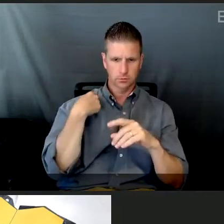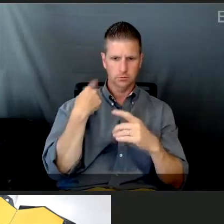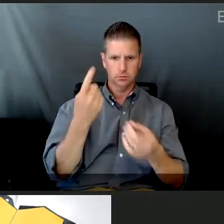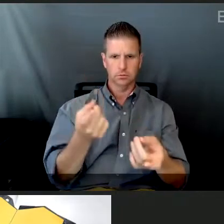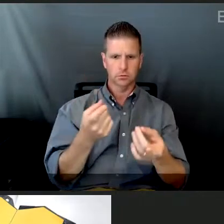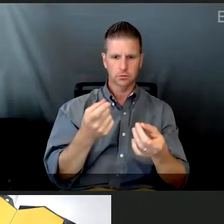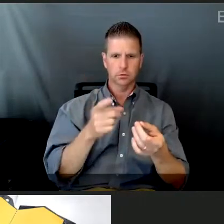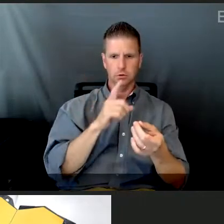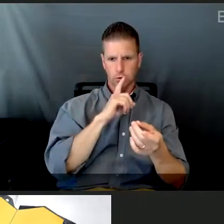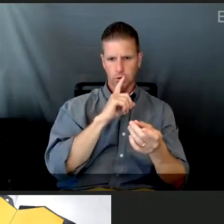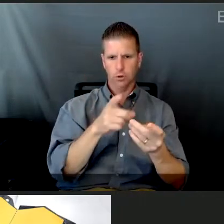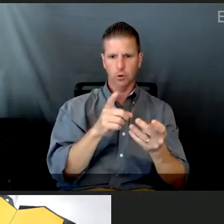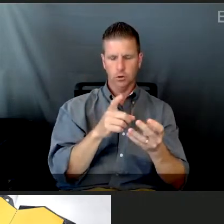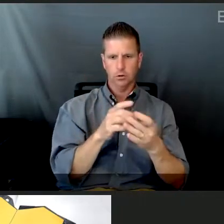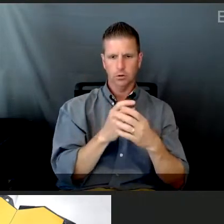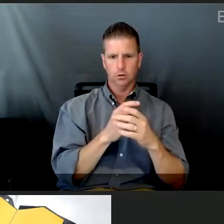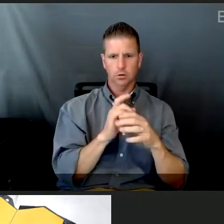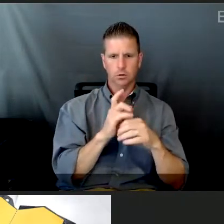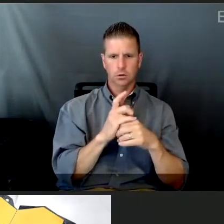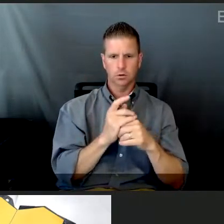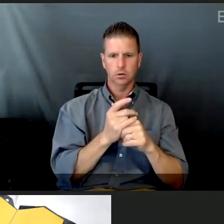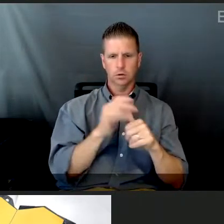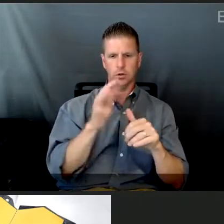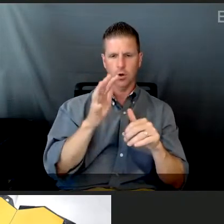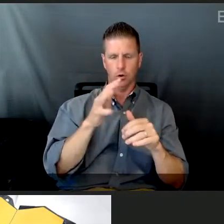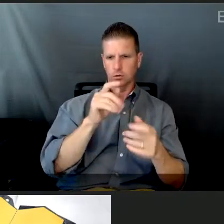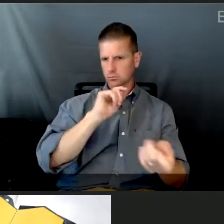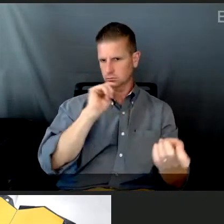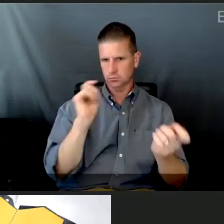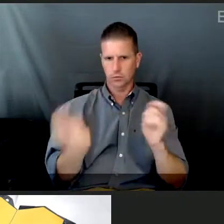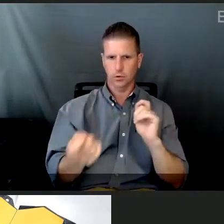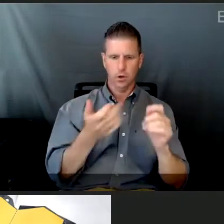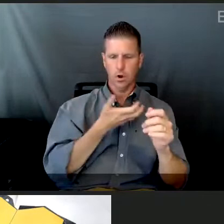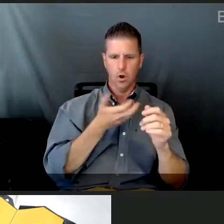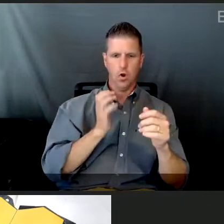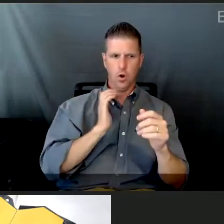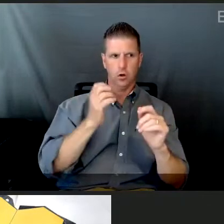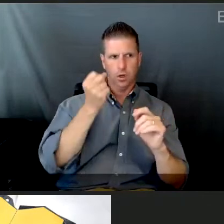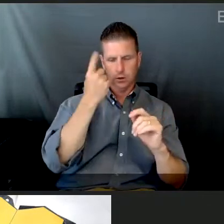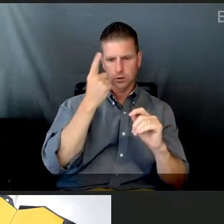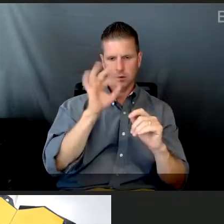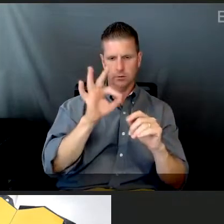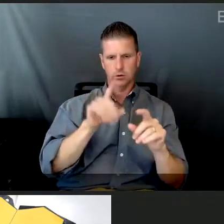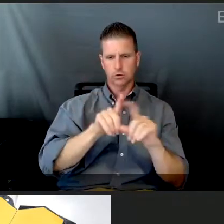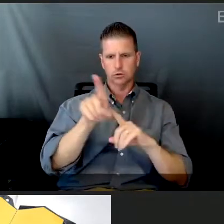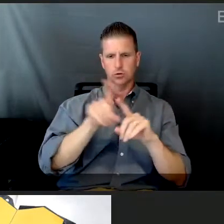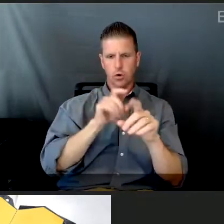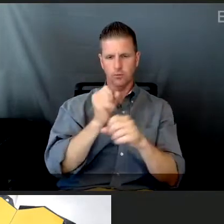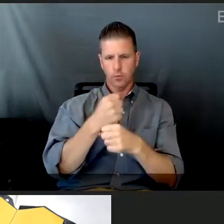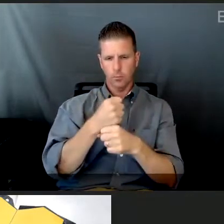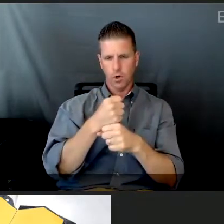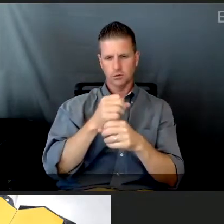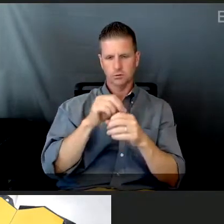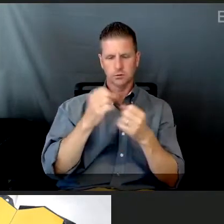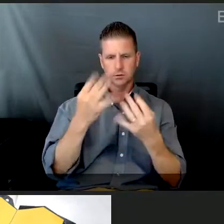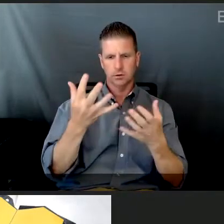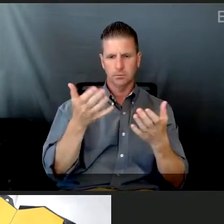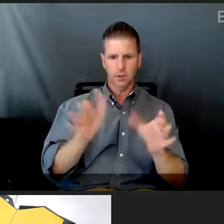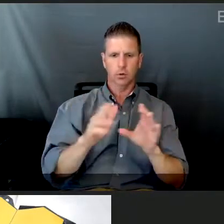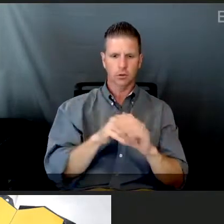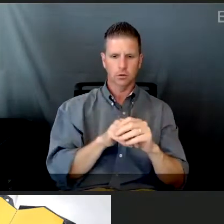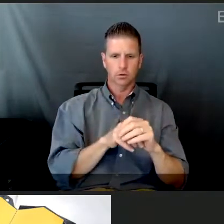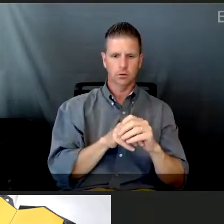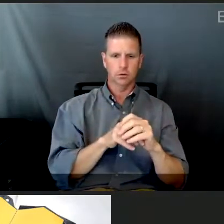it really sort of revolutionized our understanding of star formation in many ways. And I